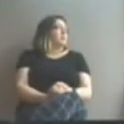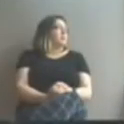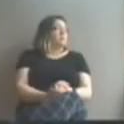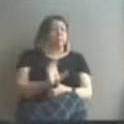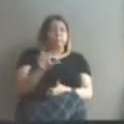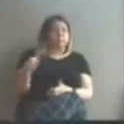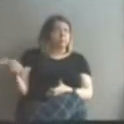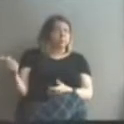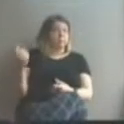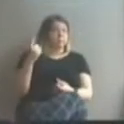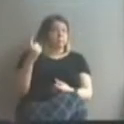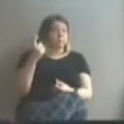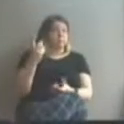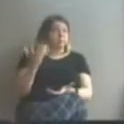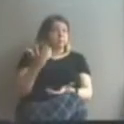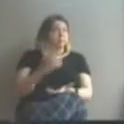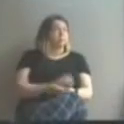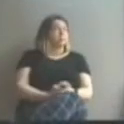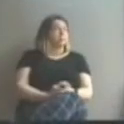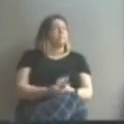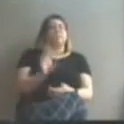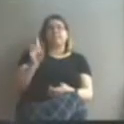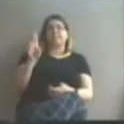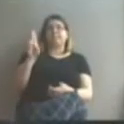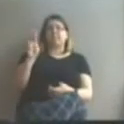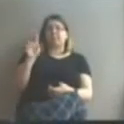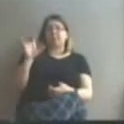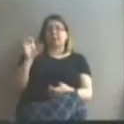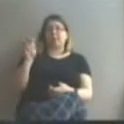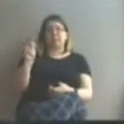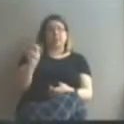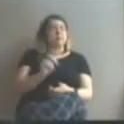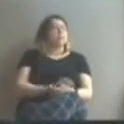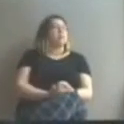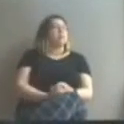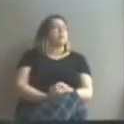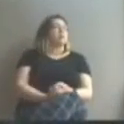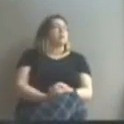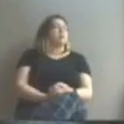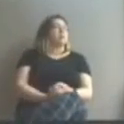Further discussion? Further questions? Member Duncan.